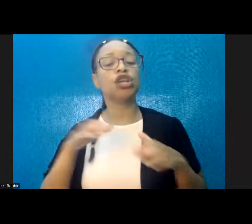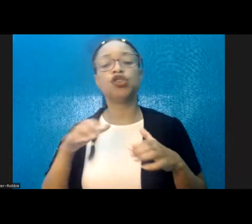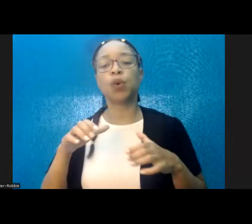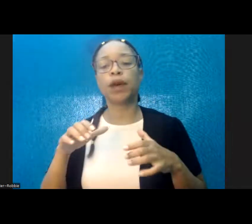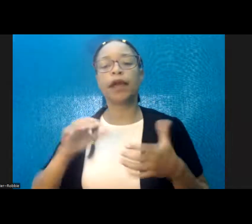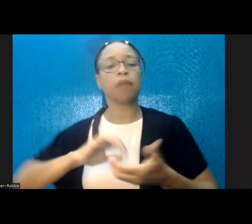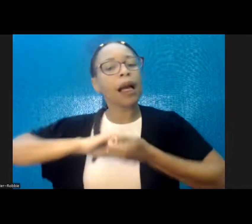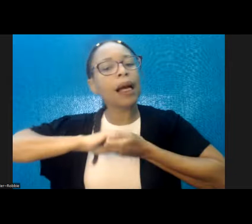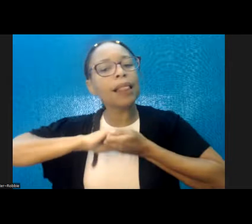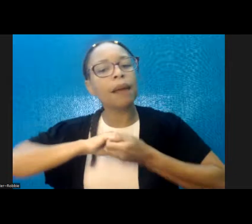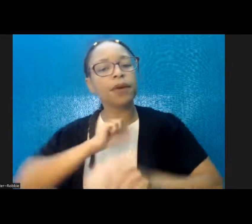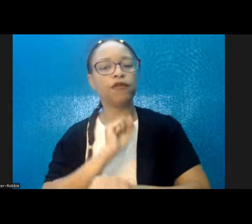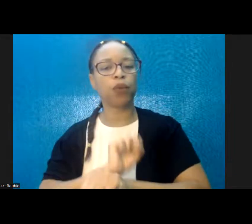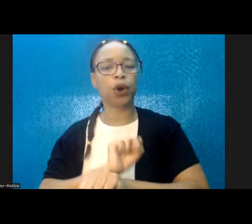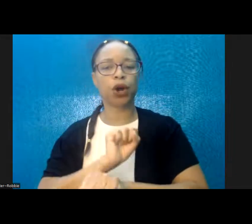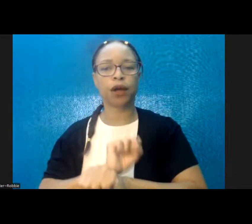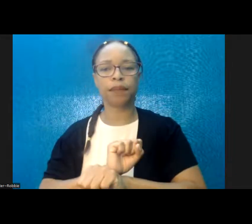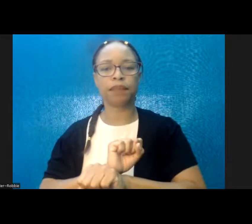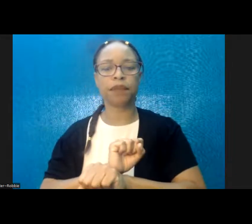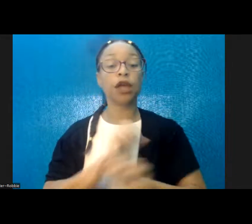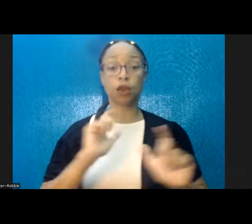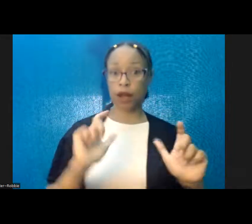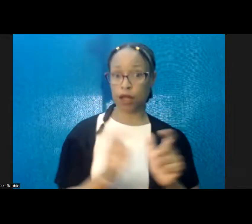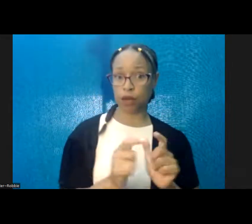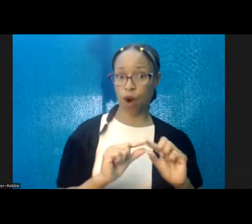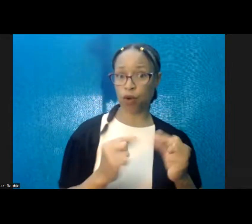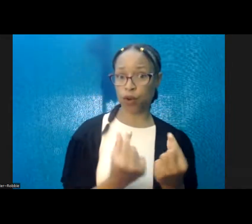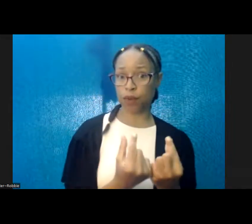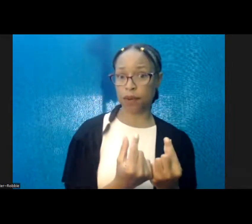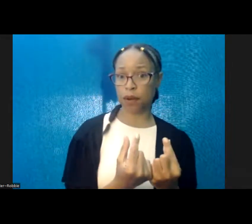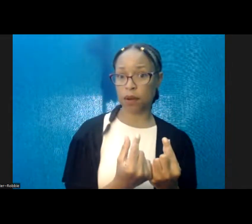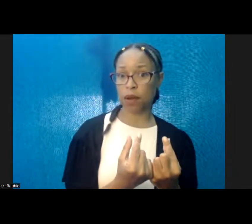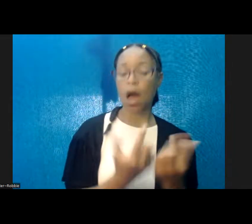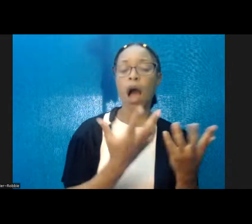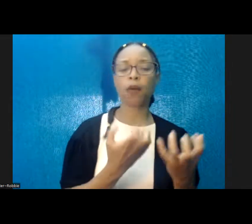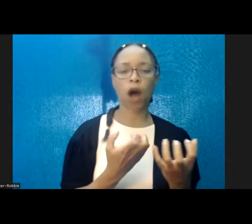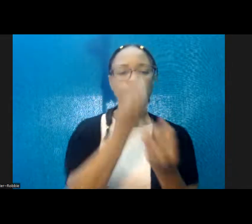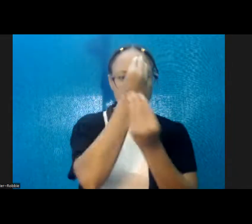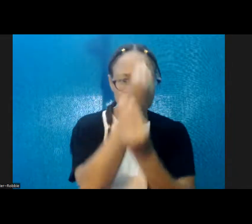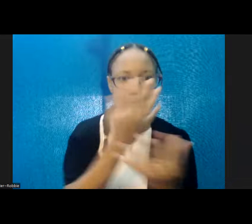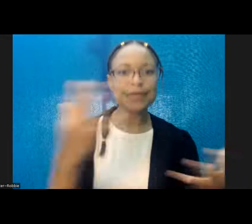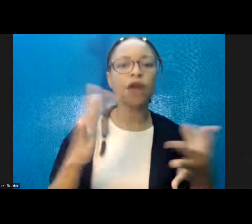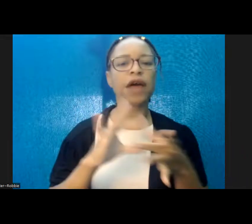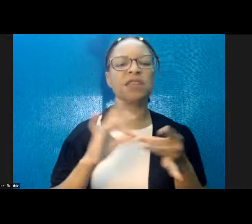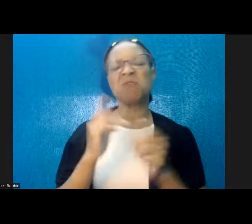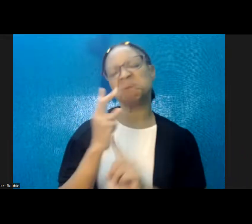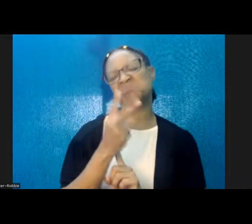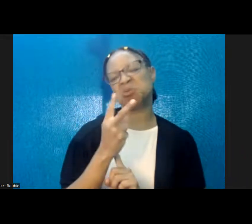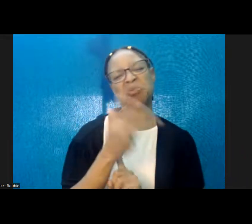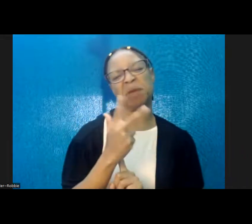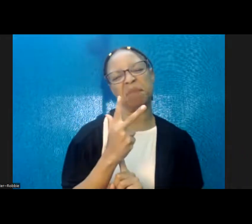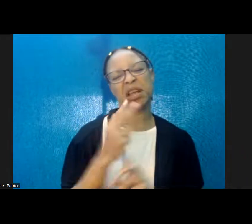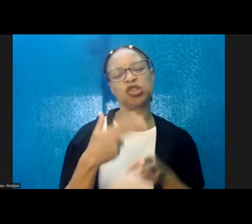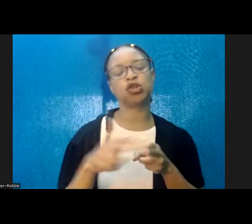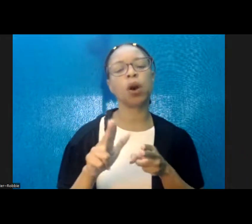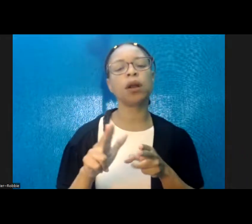work. In a small group, I want you to tell that story, 2 to 3 minutes, right?